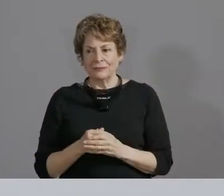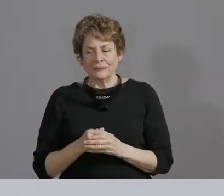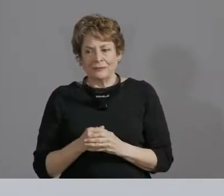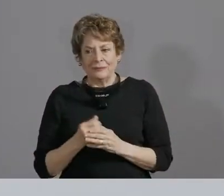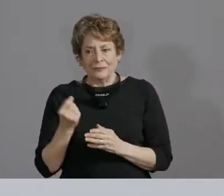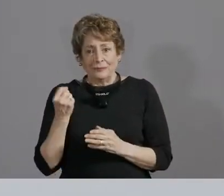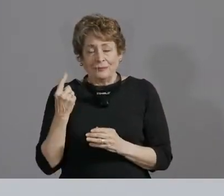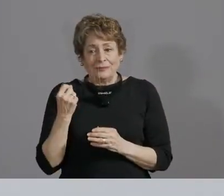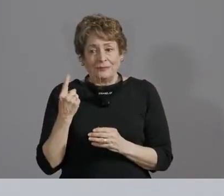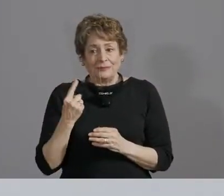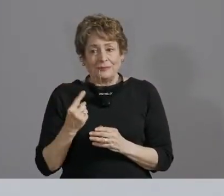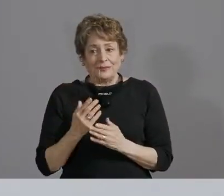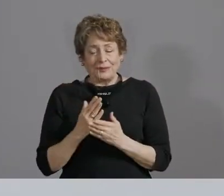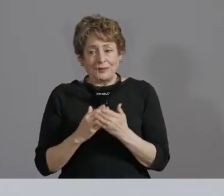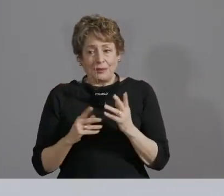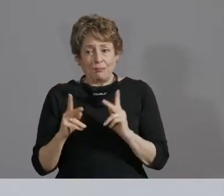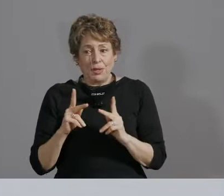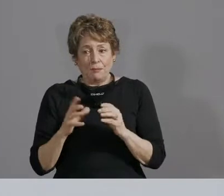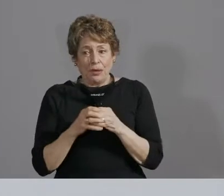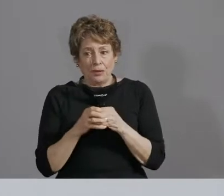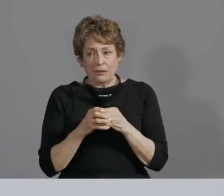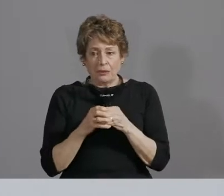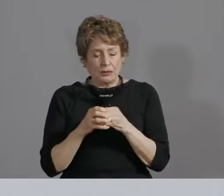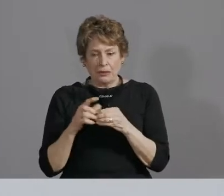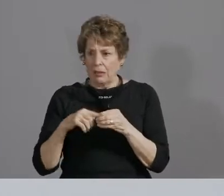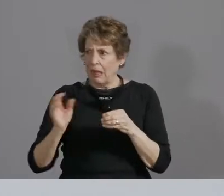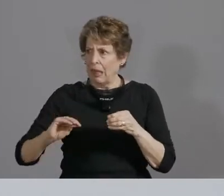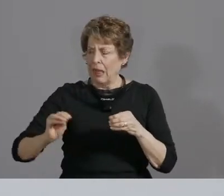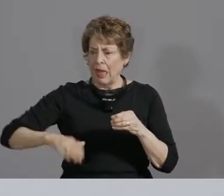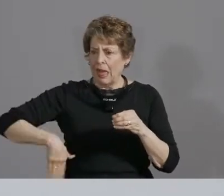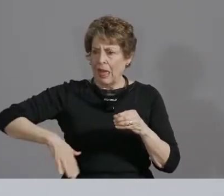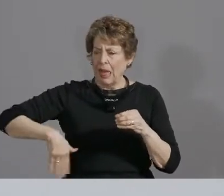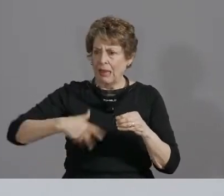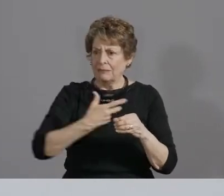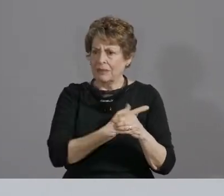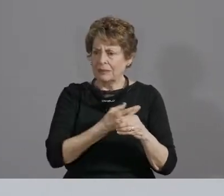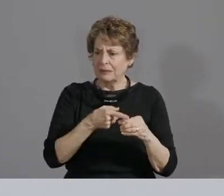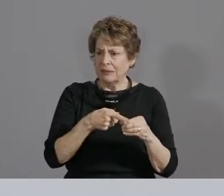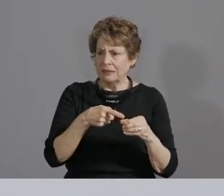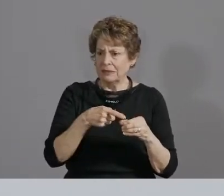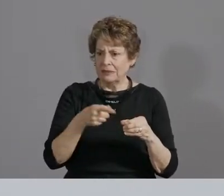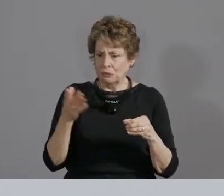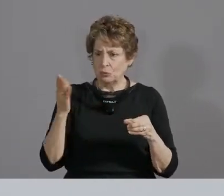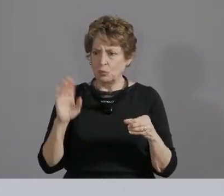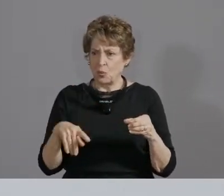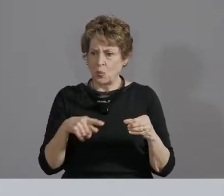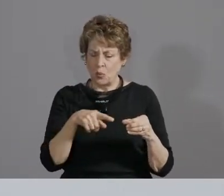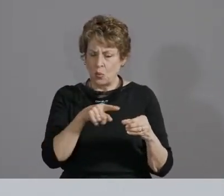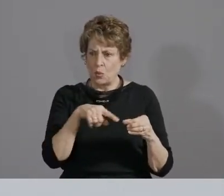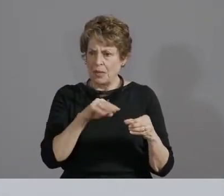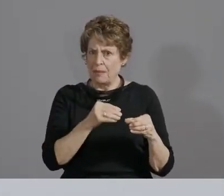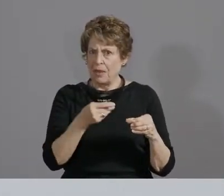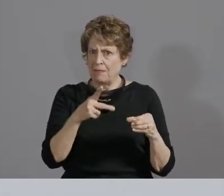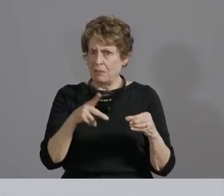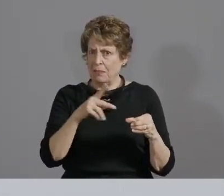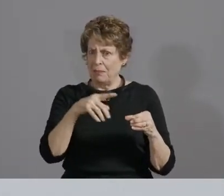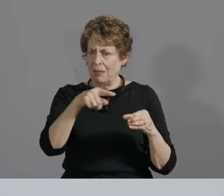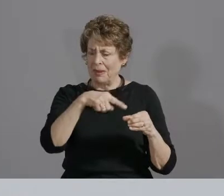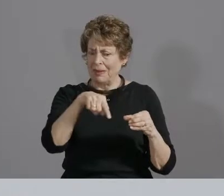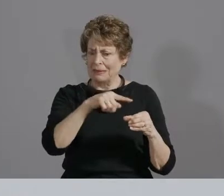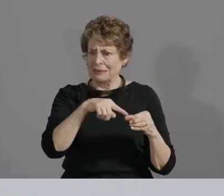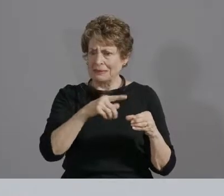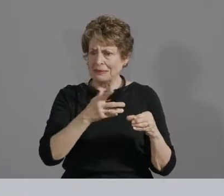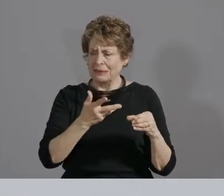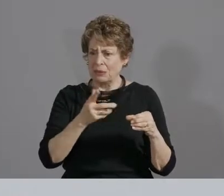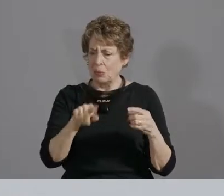get vaccinated, and you may have some ideas on that number, but when will everyone who wants a vaccine in Arizona be able to get it